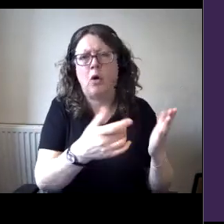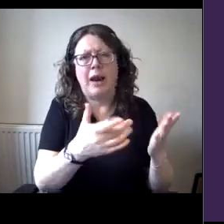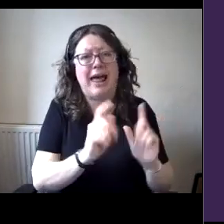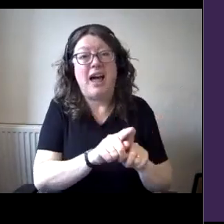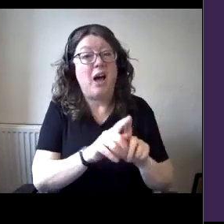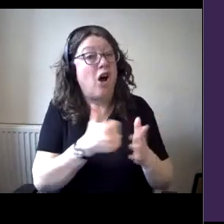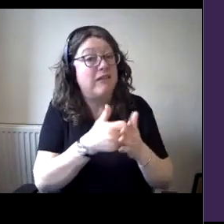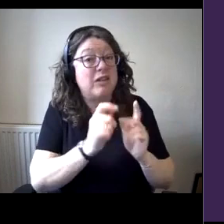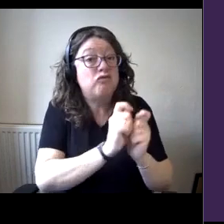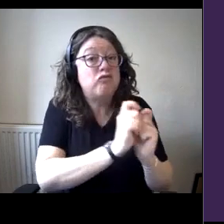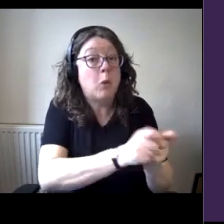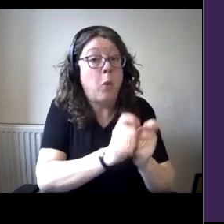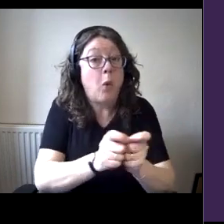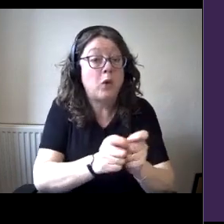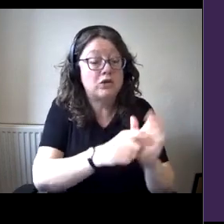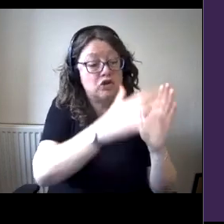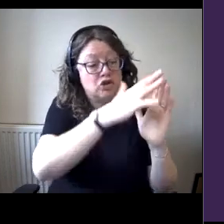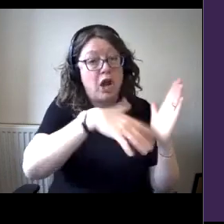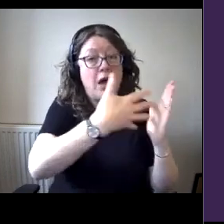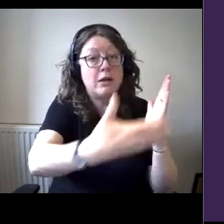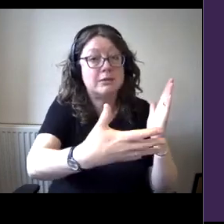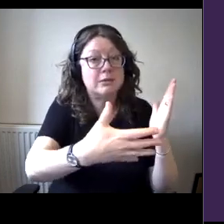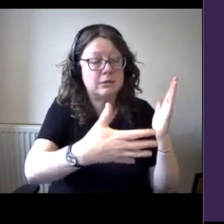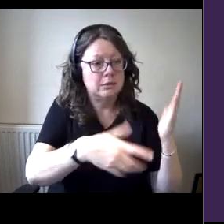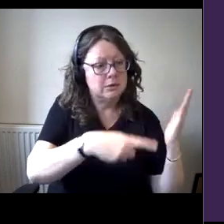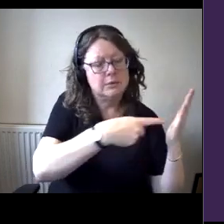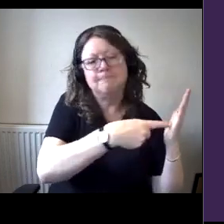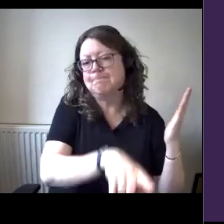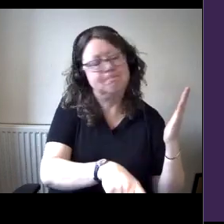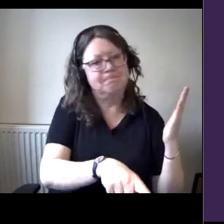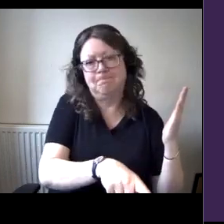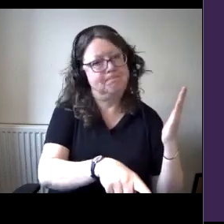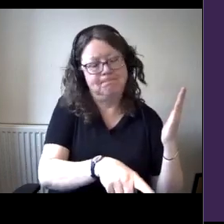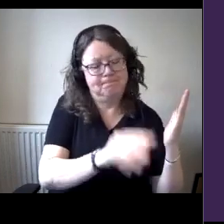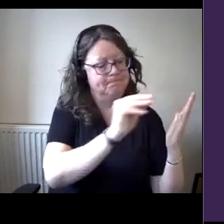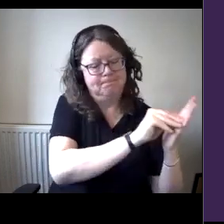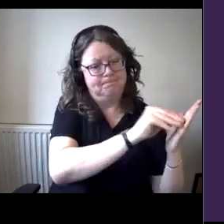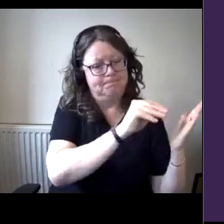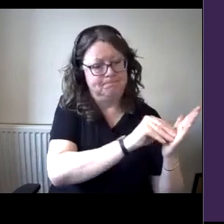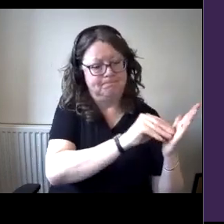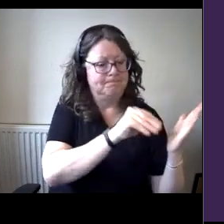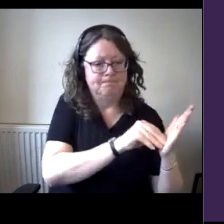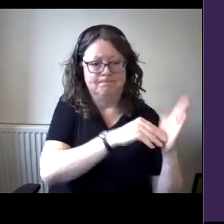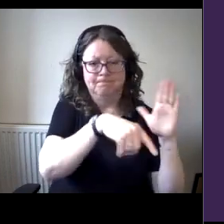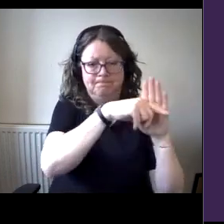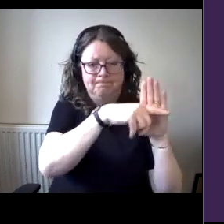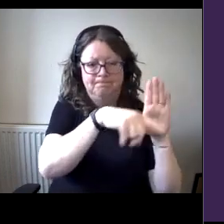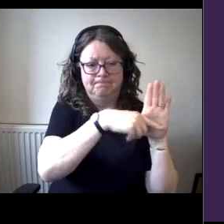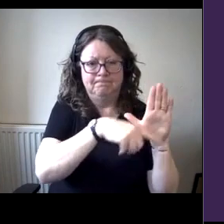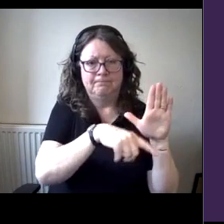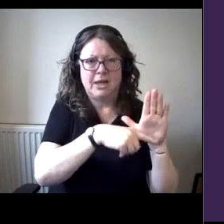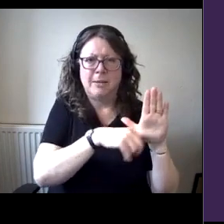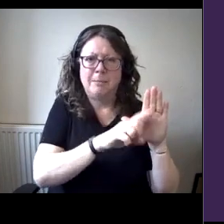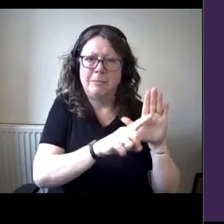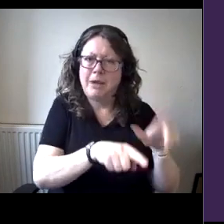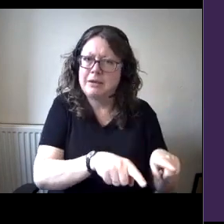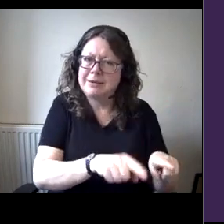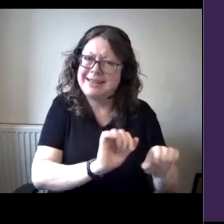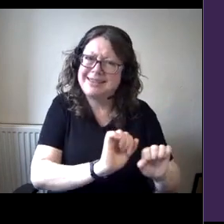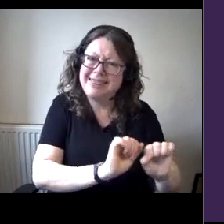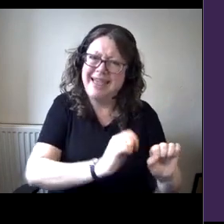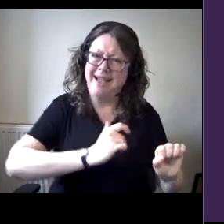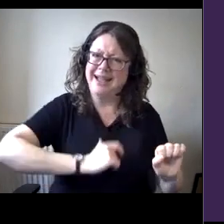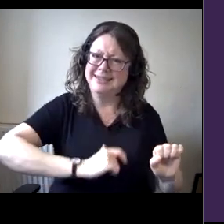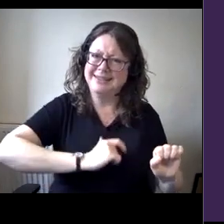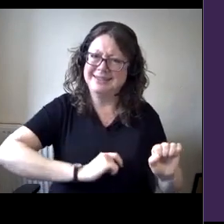we're mapping that onto actually something that's very much their identity, very much something about themselves,